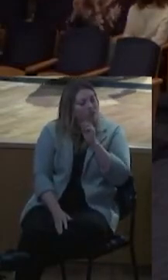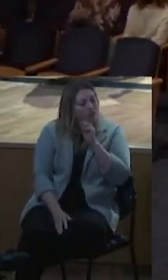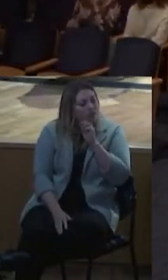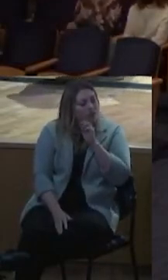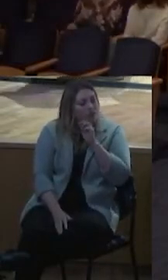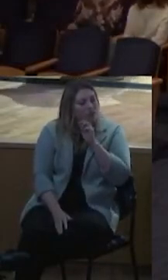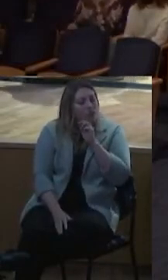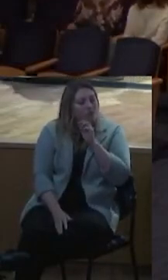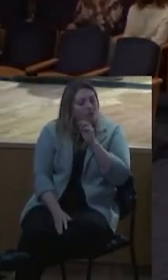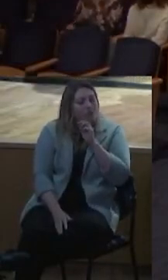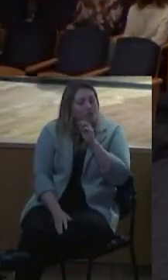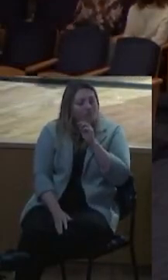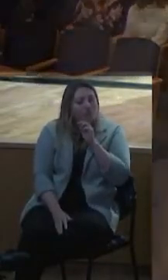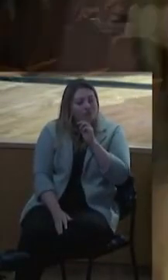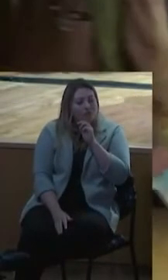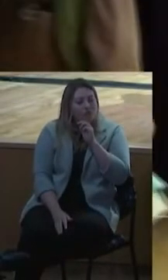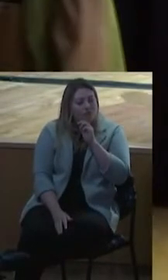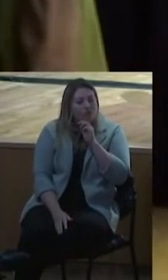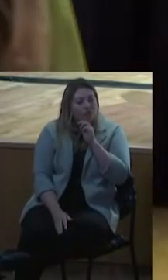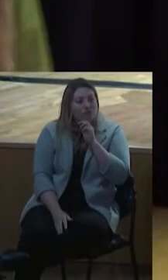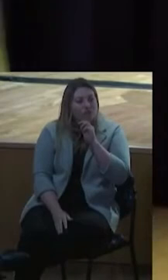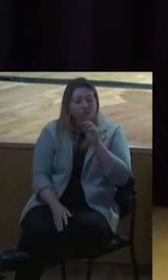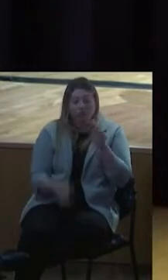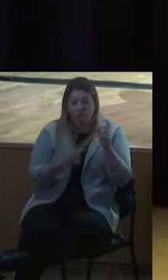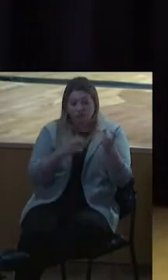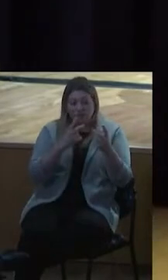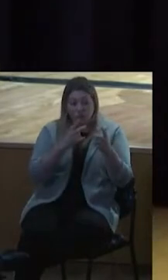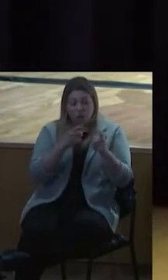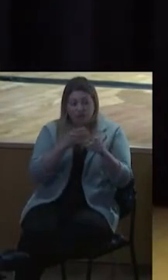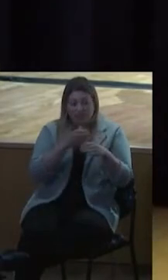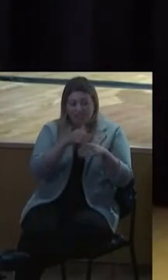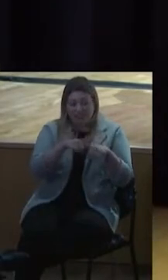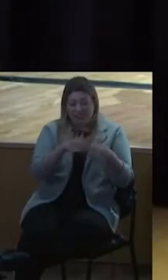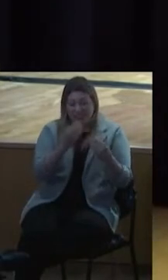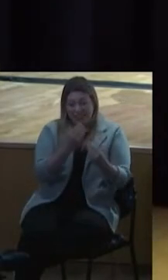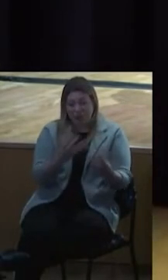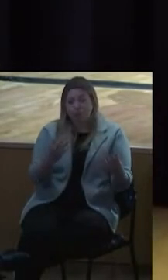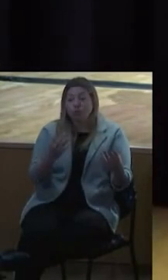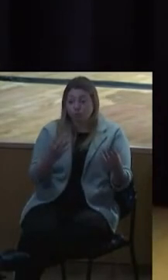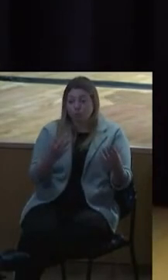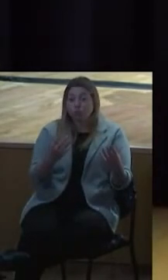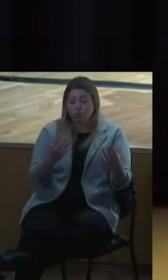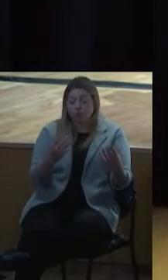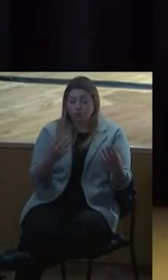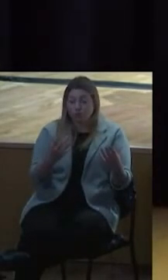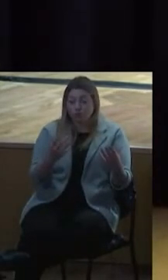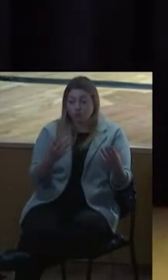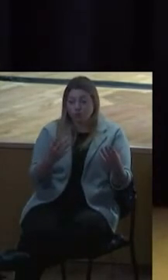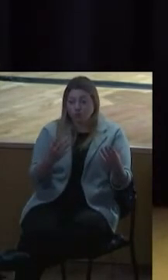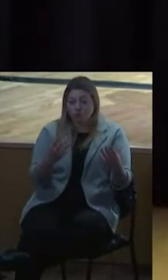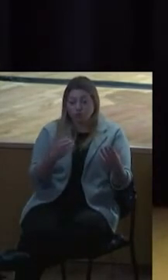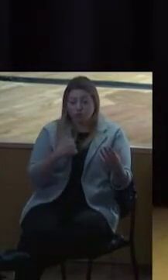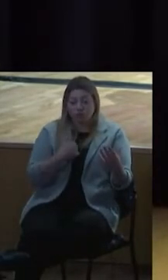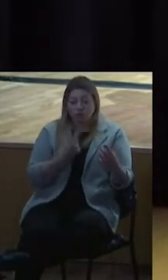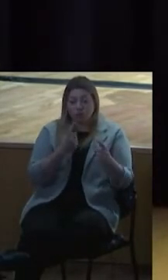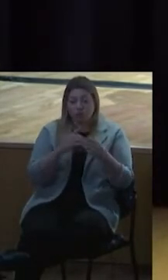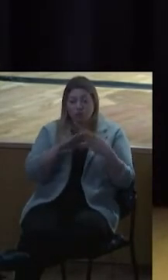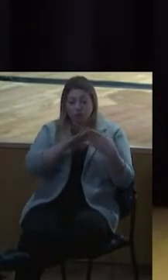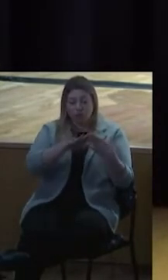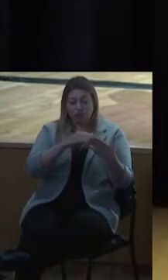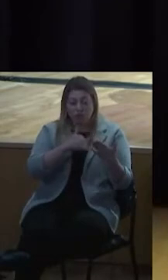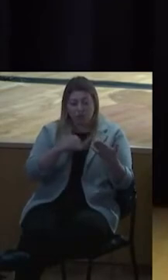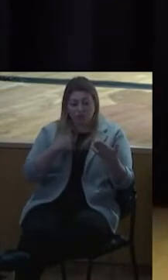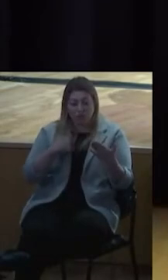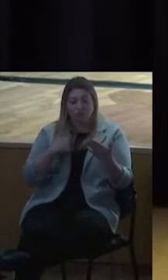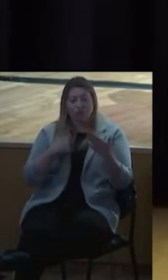Yeah, we're gonna visit you right after this, if that's okay. We do have the presence of one of our community members and,